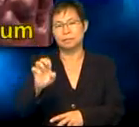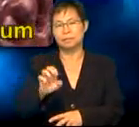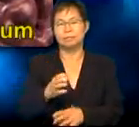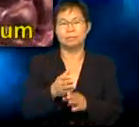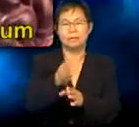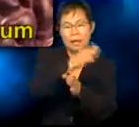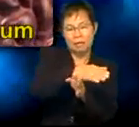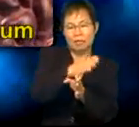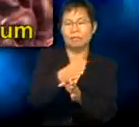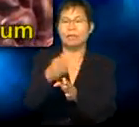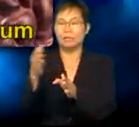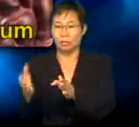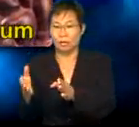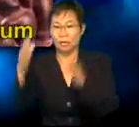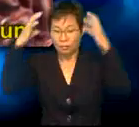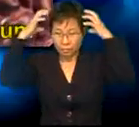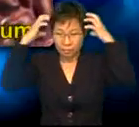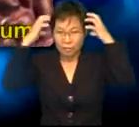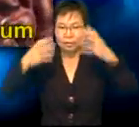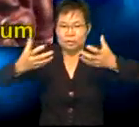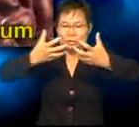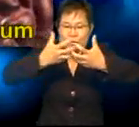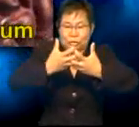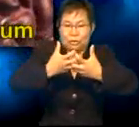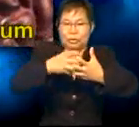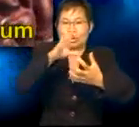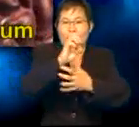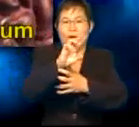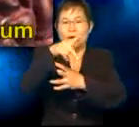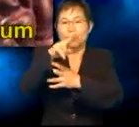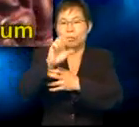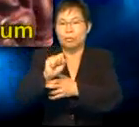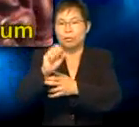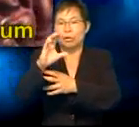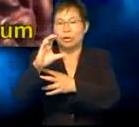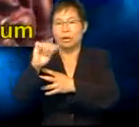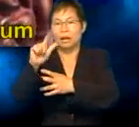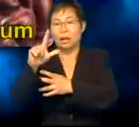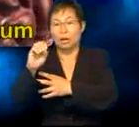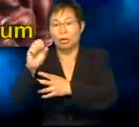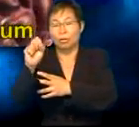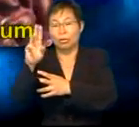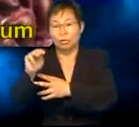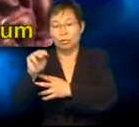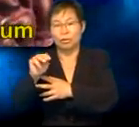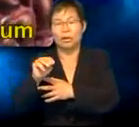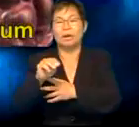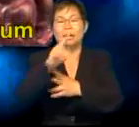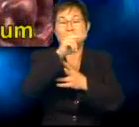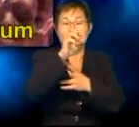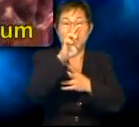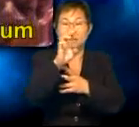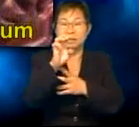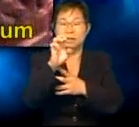The left and right hemispheres are joined by the corpus callosum, which is a thick band of nerve fibers.